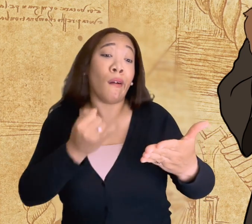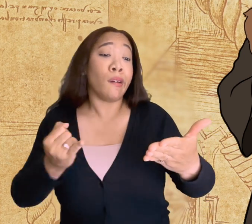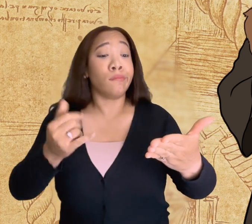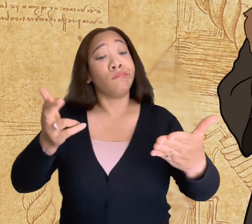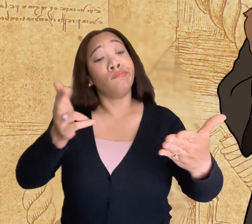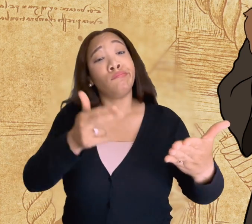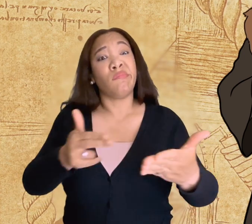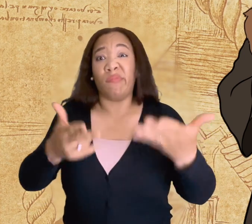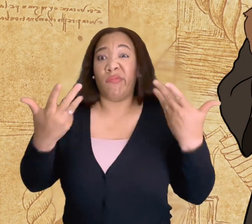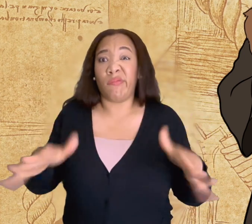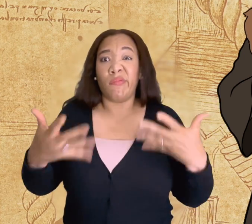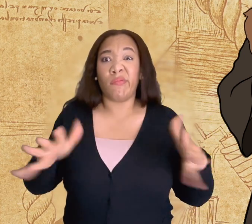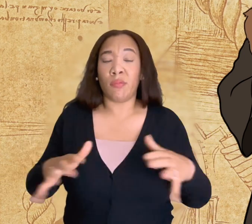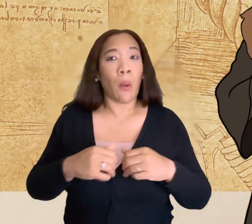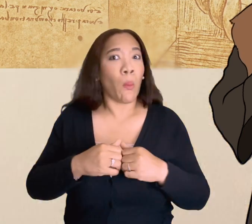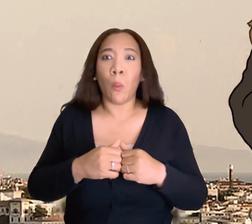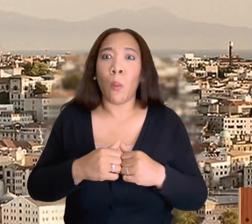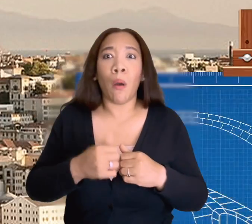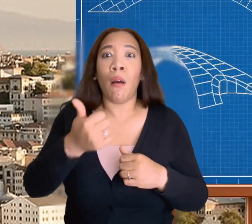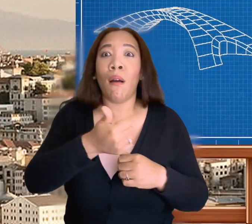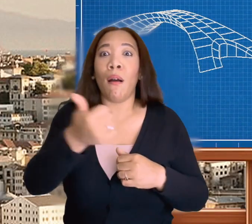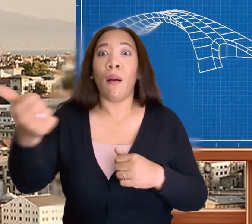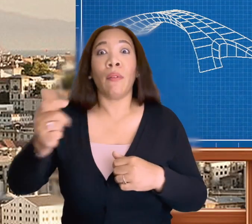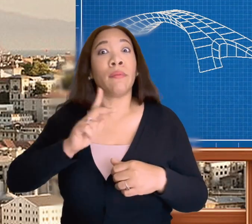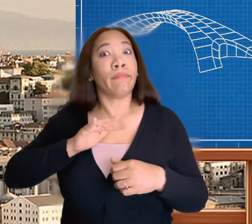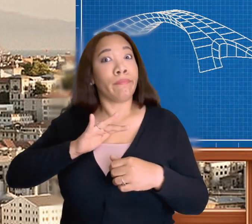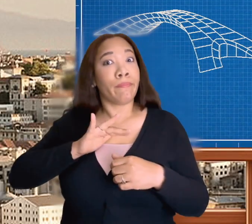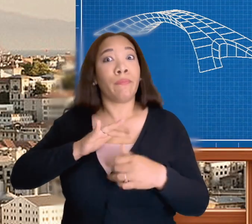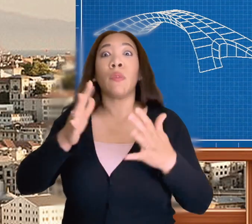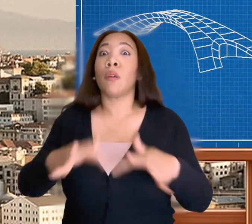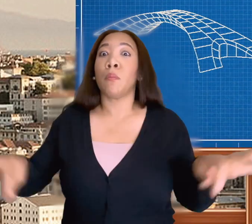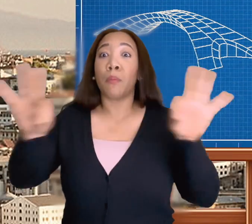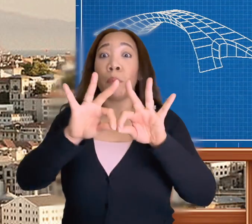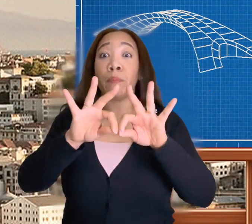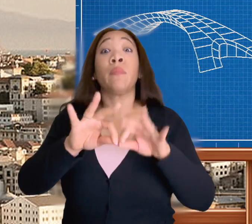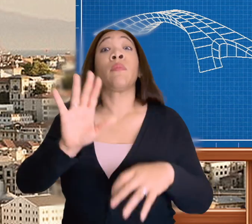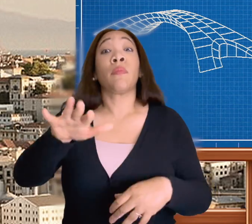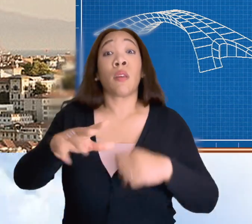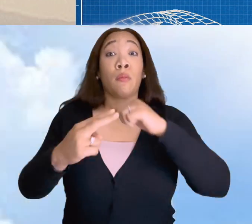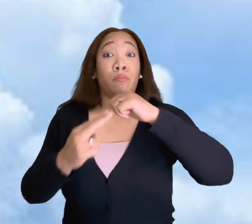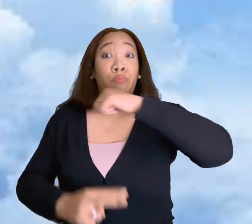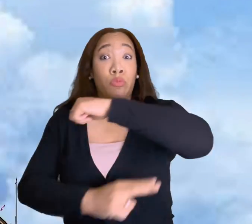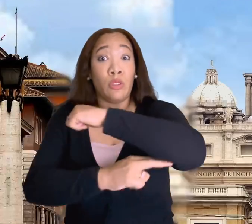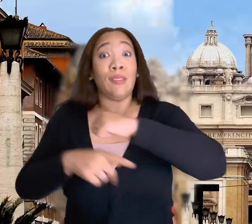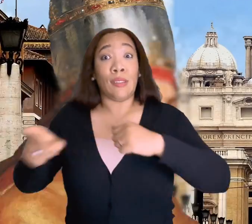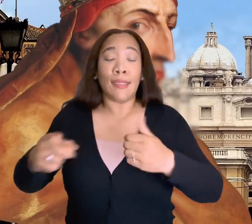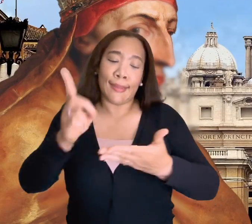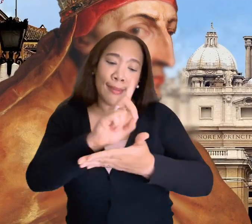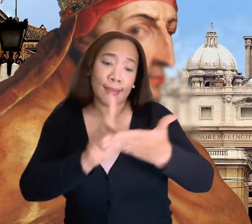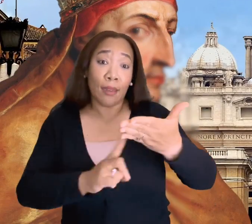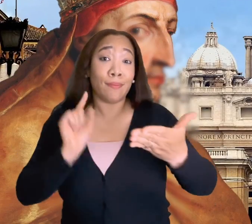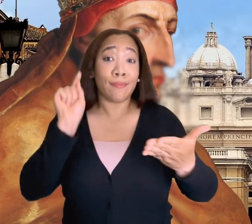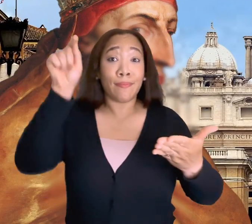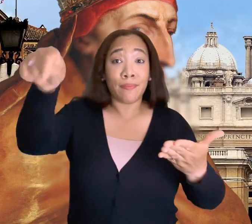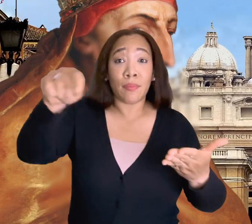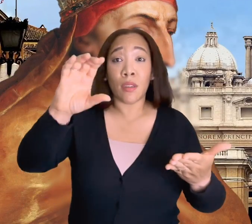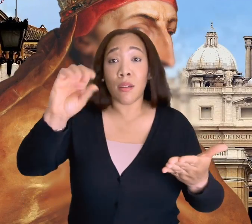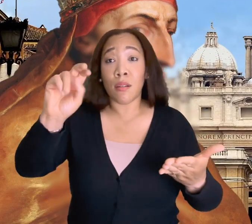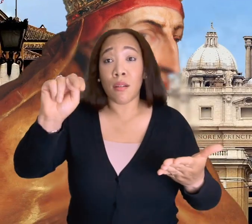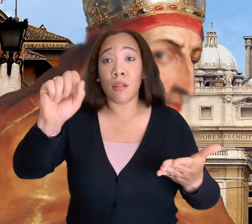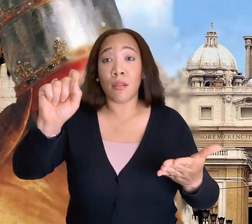besides just creating art. He designed a bridge in Constantinople, he did many projects for the